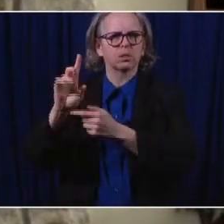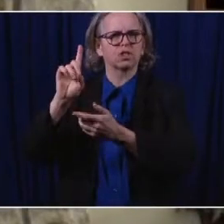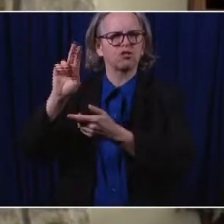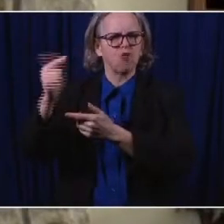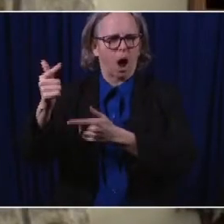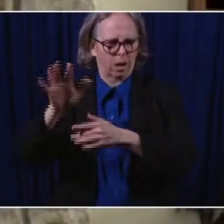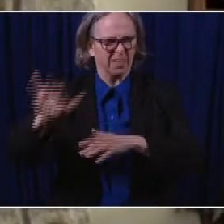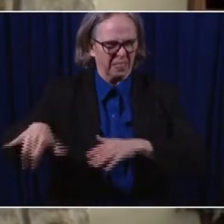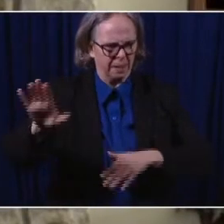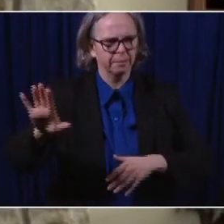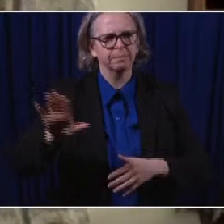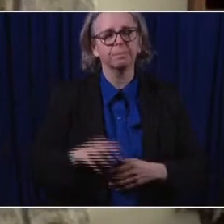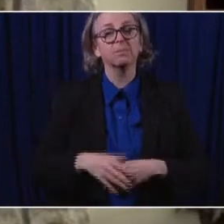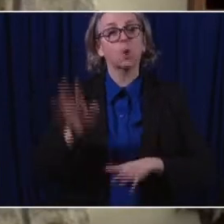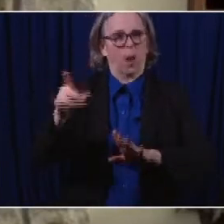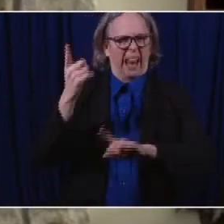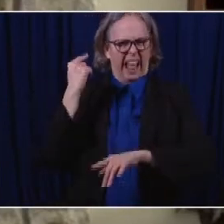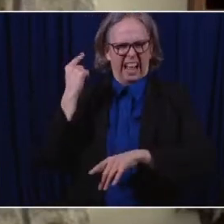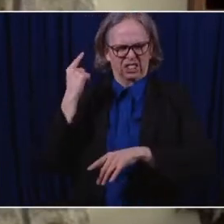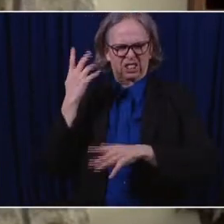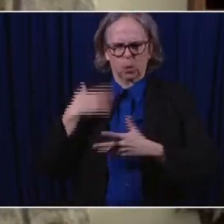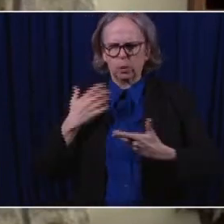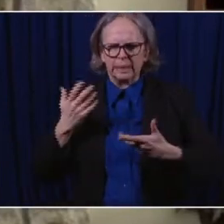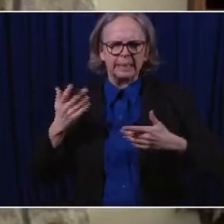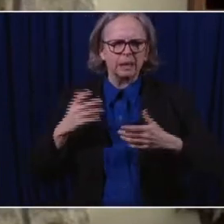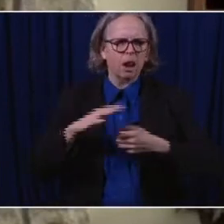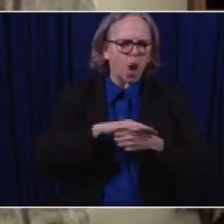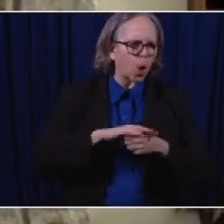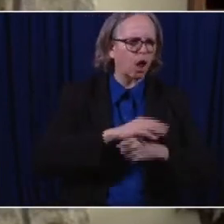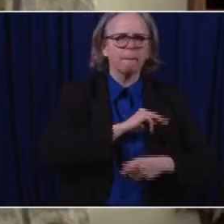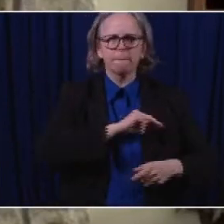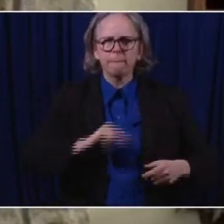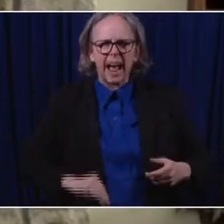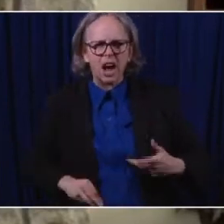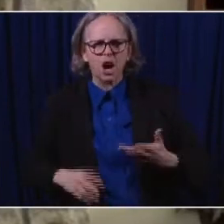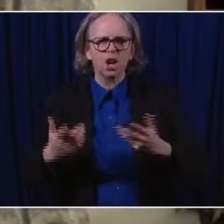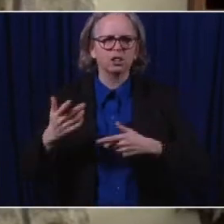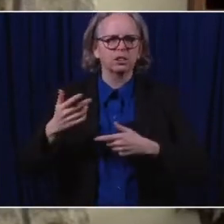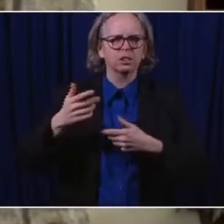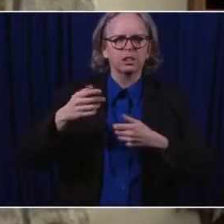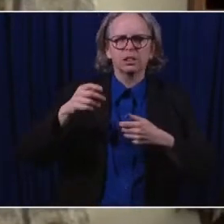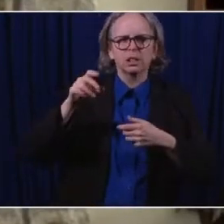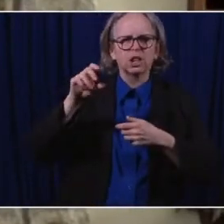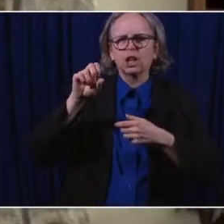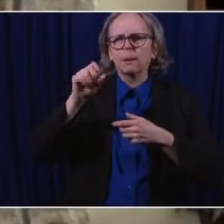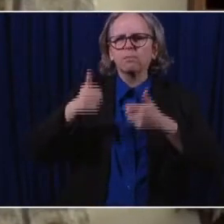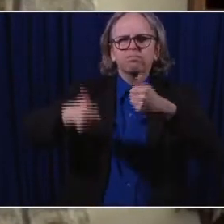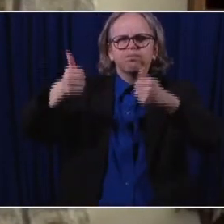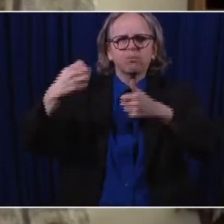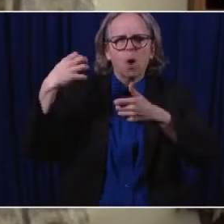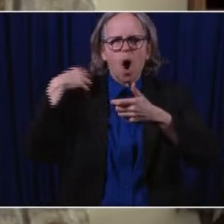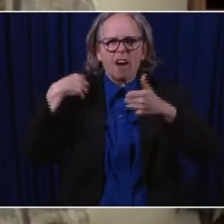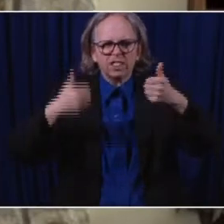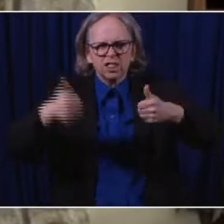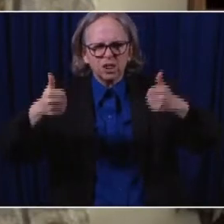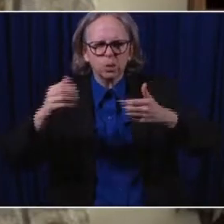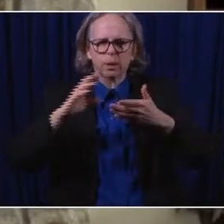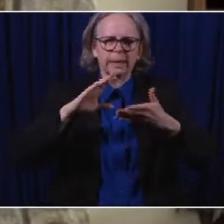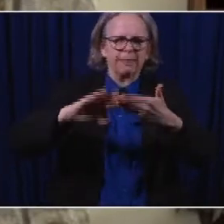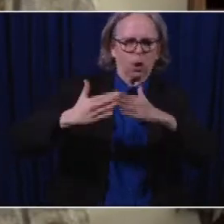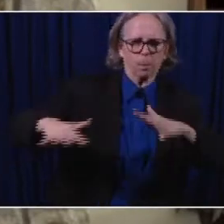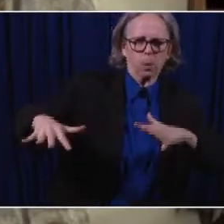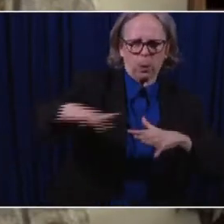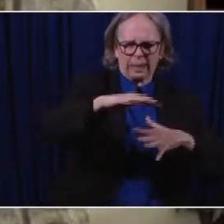commissioners, township trustees, village mayors, city mayors, to put a group